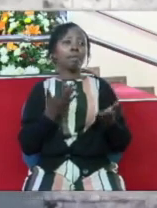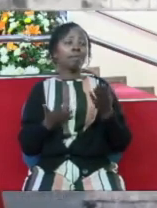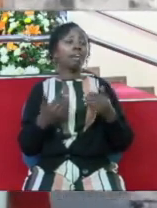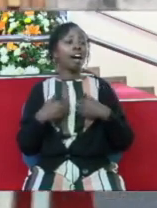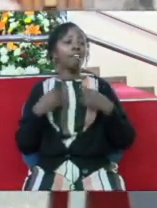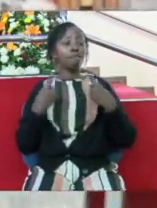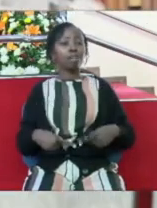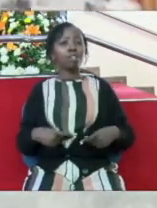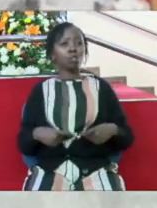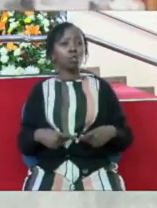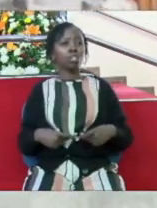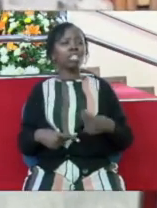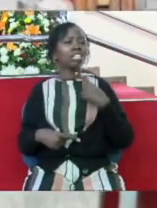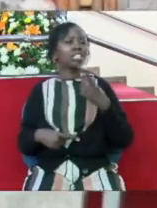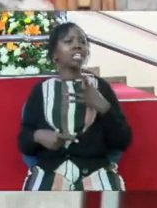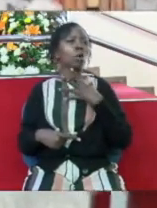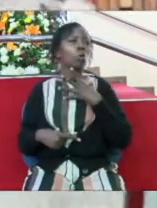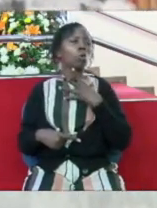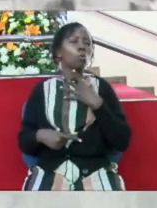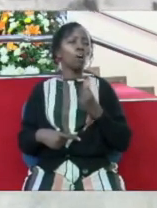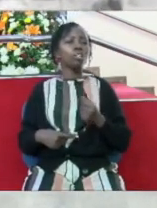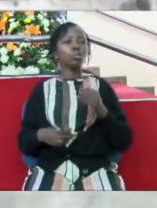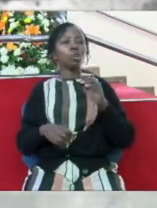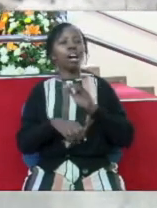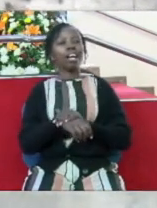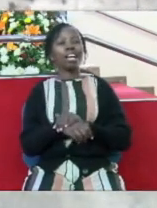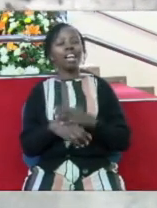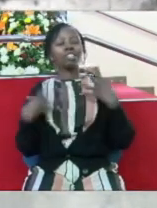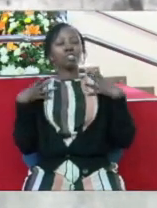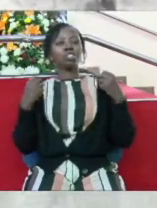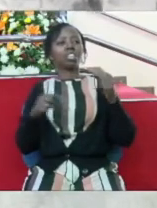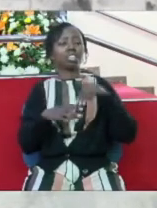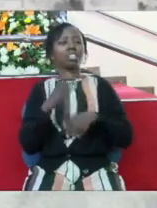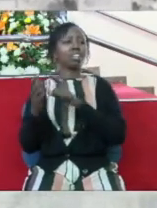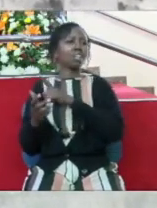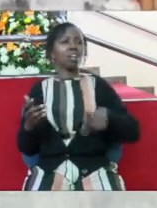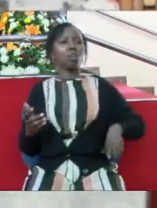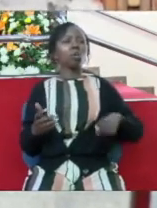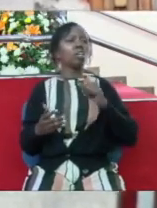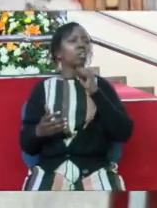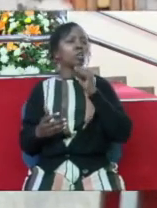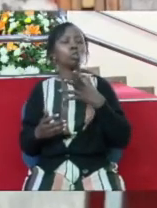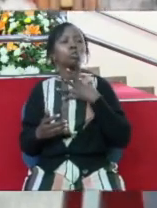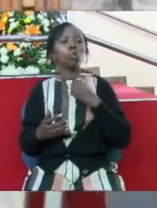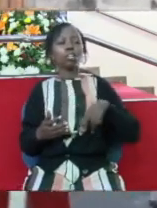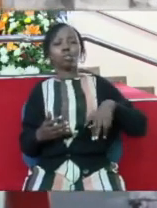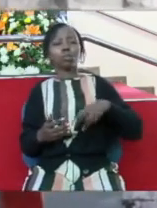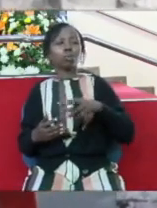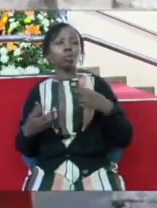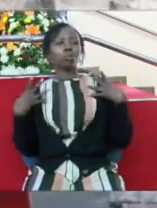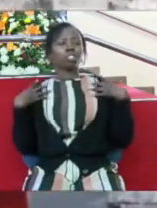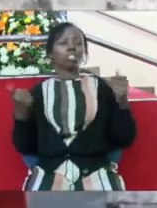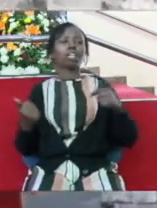want to find balance in God. Nataka kusimama wima kwa Mungu. I do not want to walk in my own strength anymore. Sitaki kutembea kwa nguvu zangu mwenyewe.